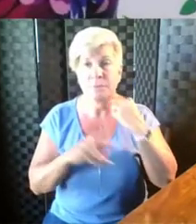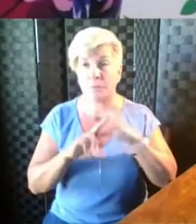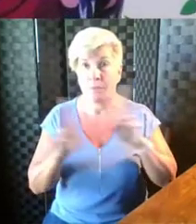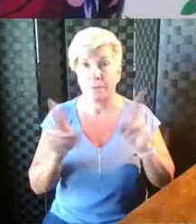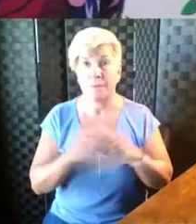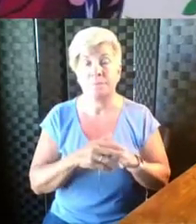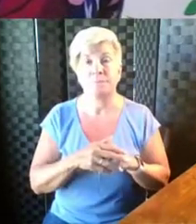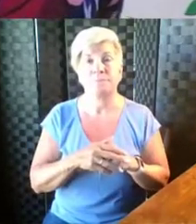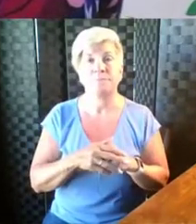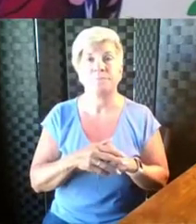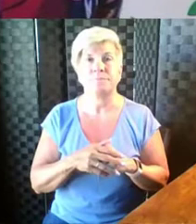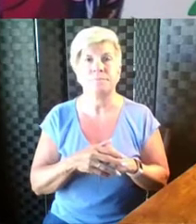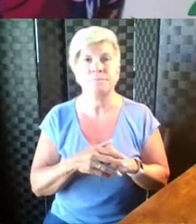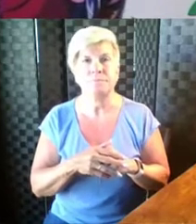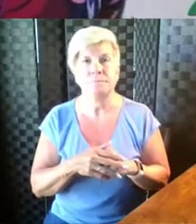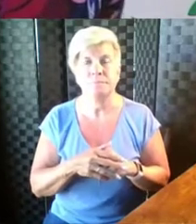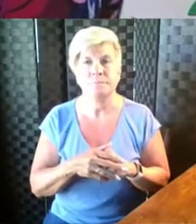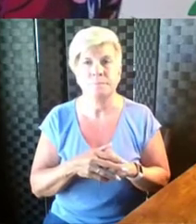Ready?